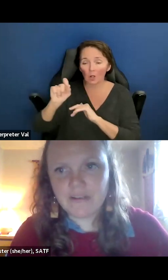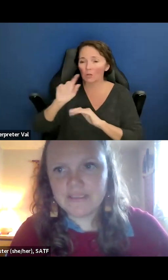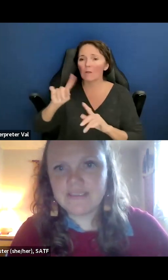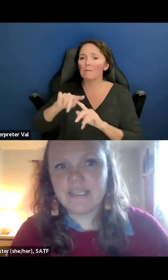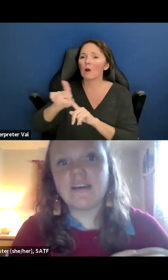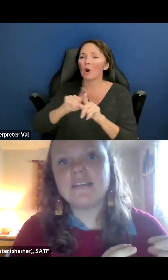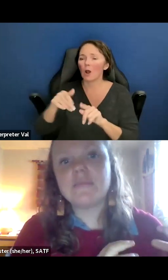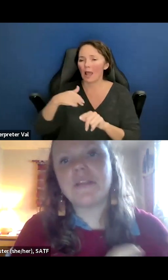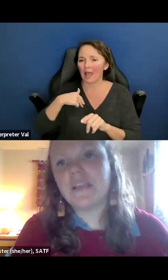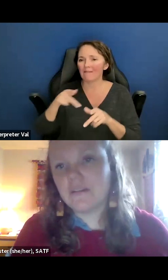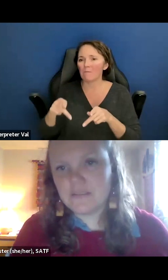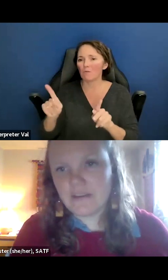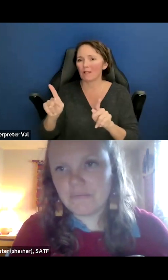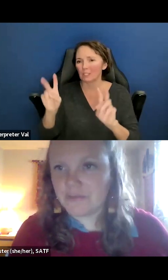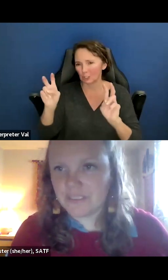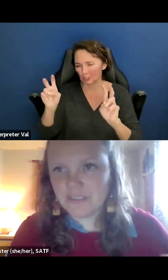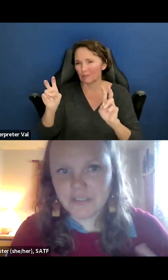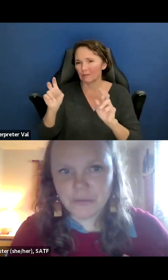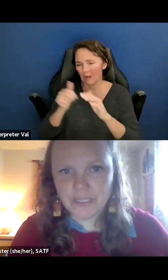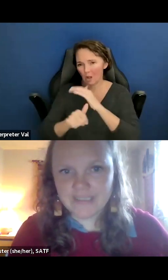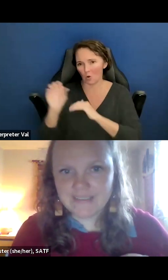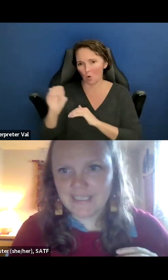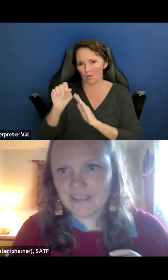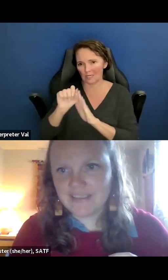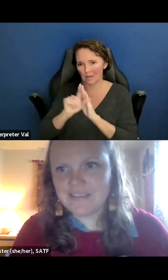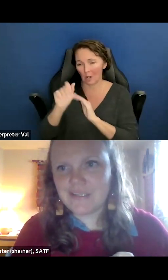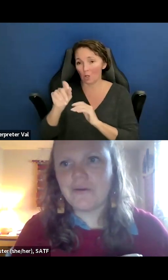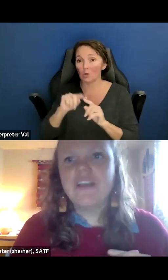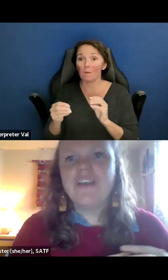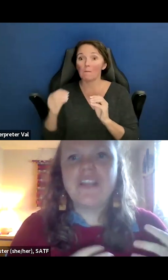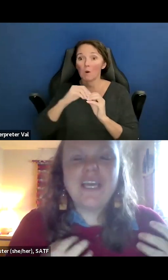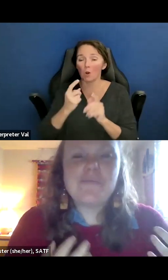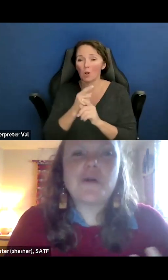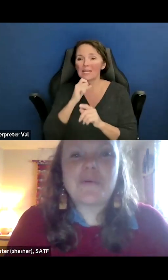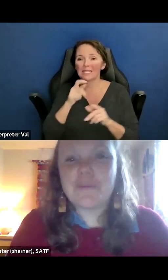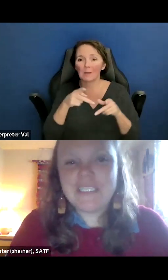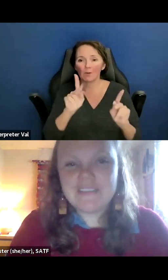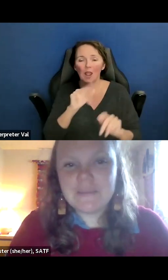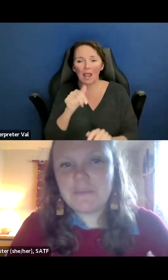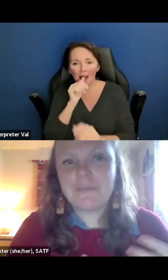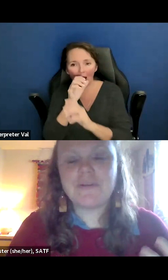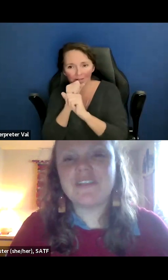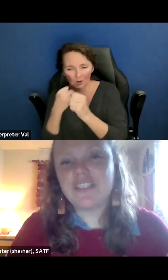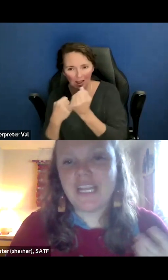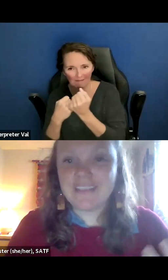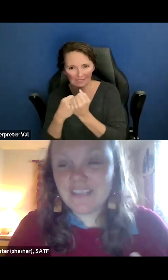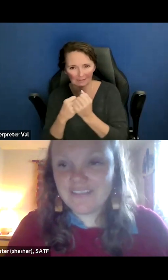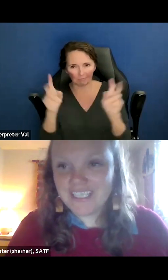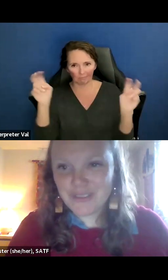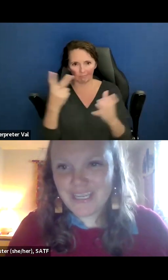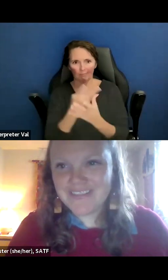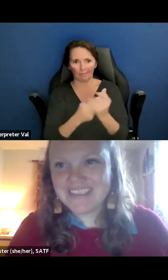requirements in federal and state laws, but they also have privilege under Oregon state law. So a more appropriate term would be privileged